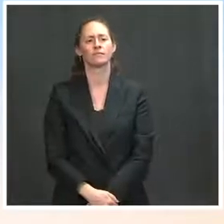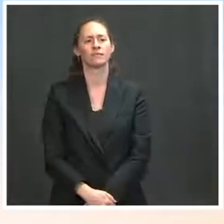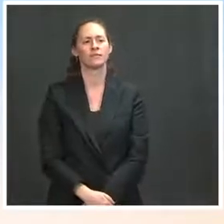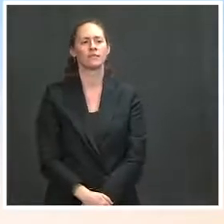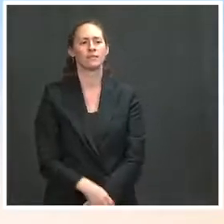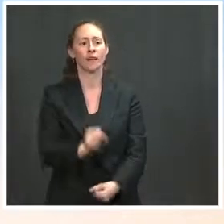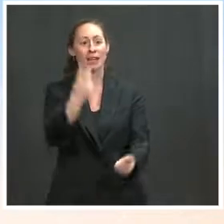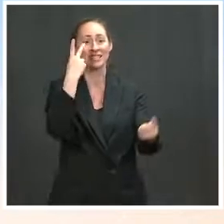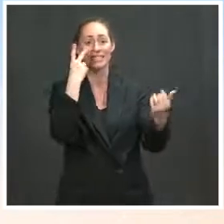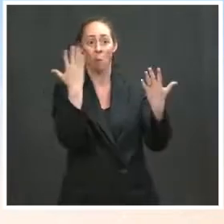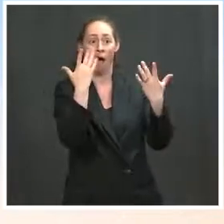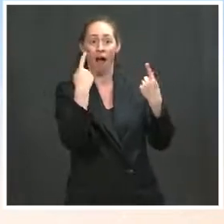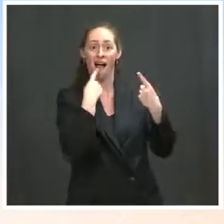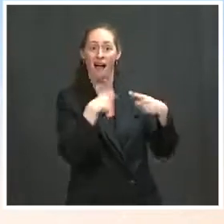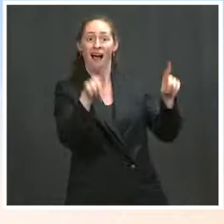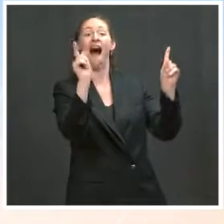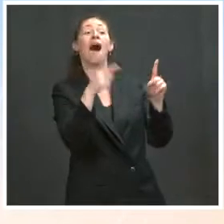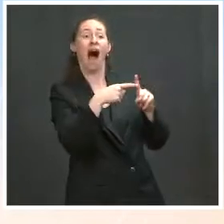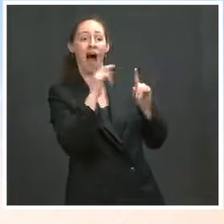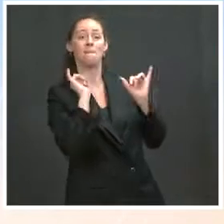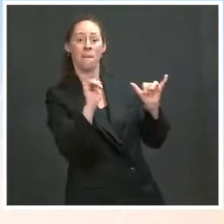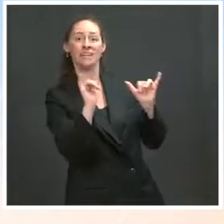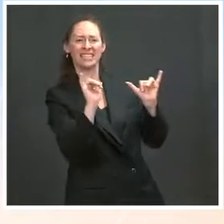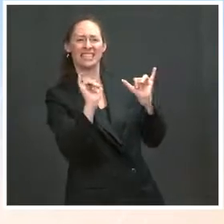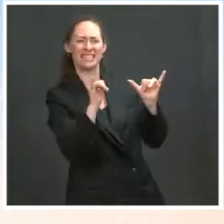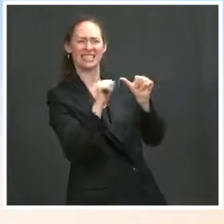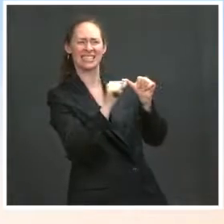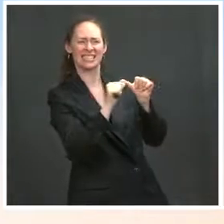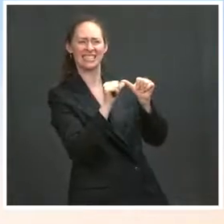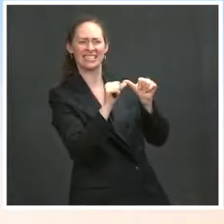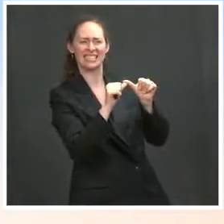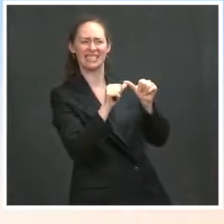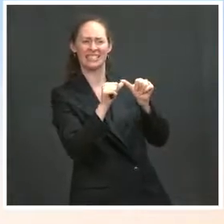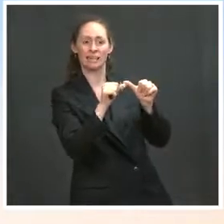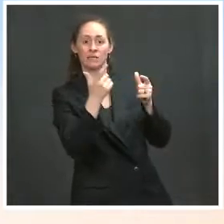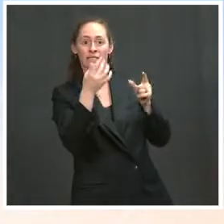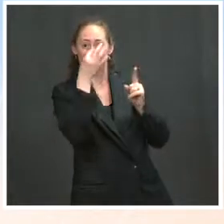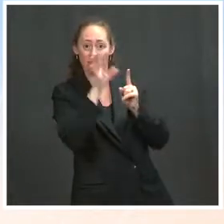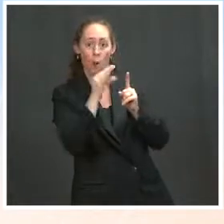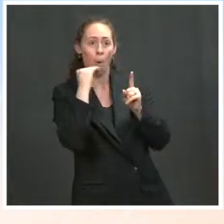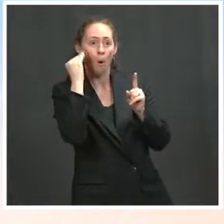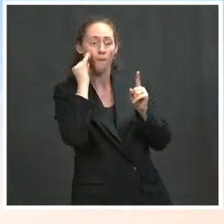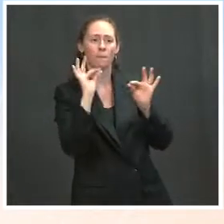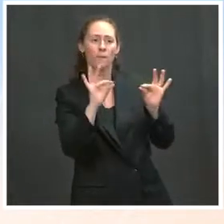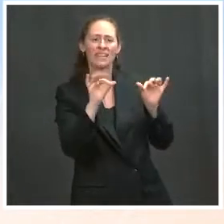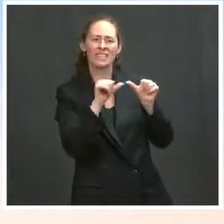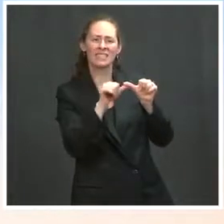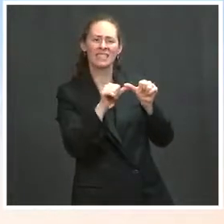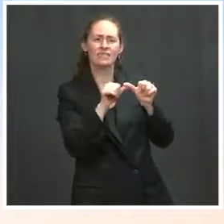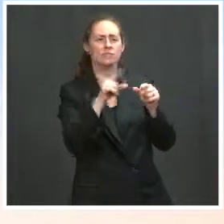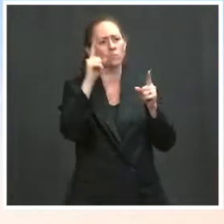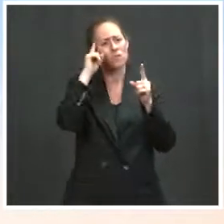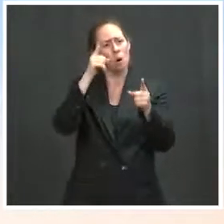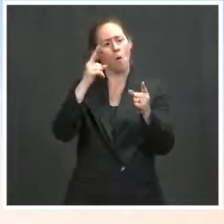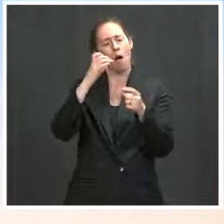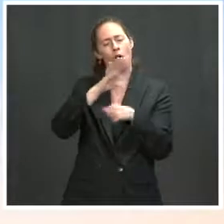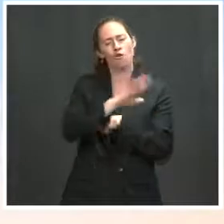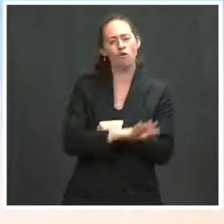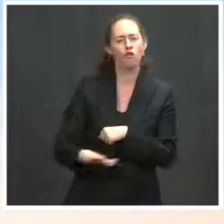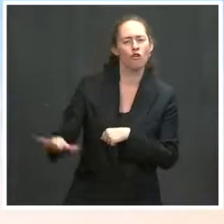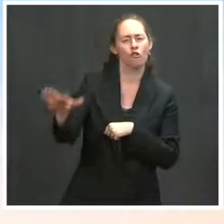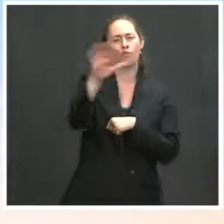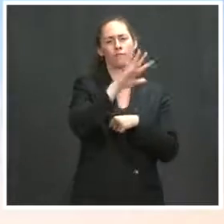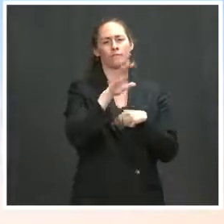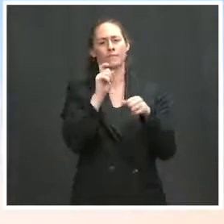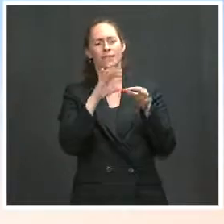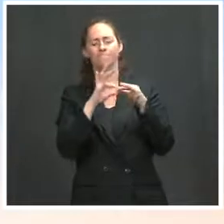to replicate and continue to get out there and make sure we bring all communities along. If I could with a quick follow-up. Yeah, absolutely. You said